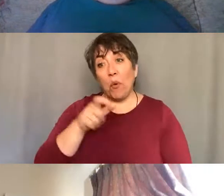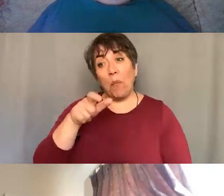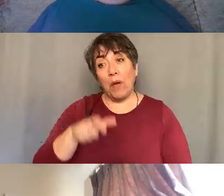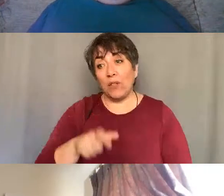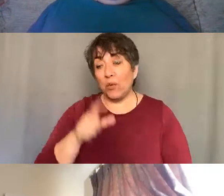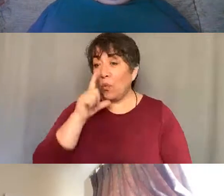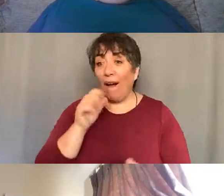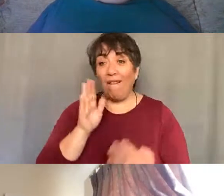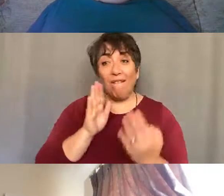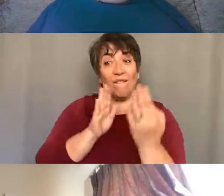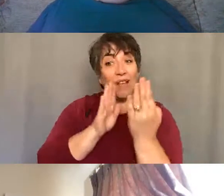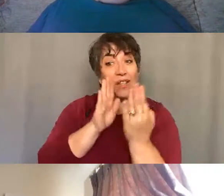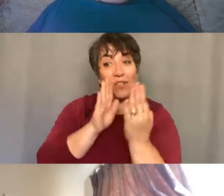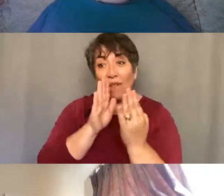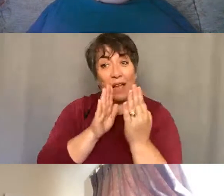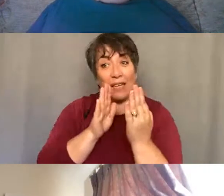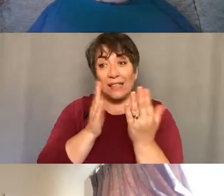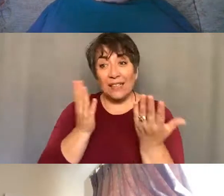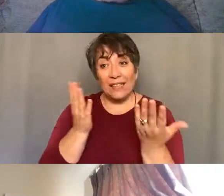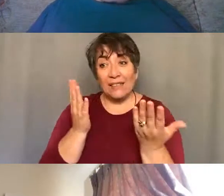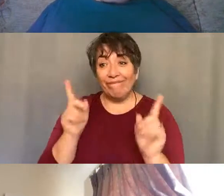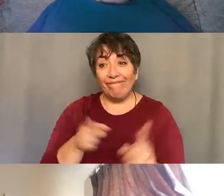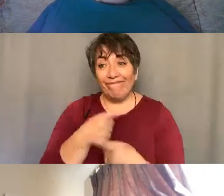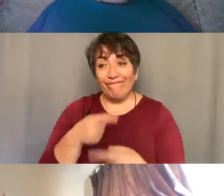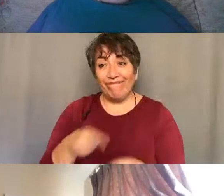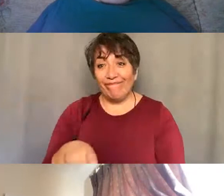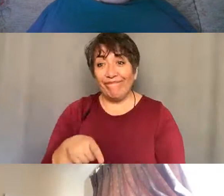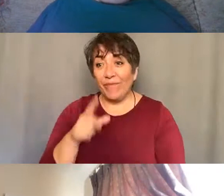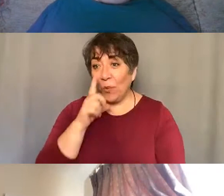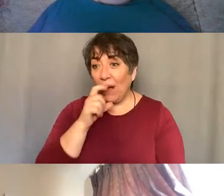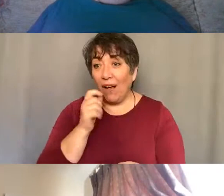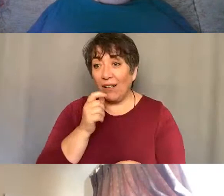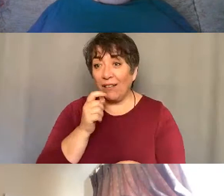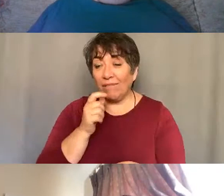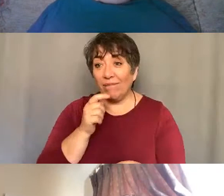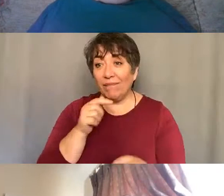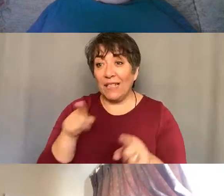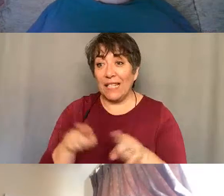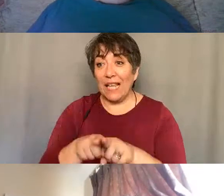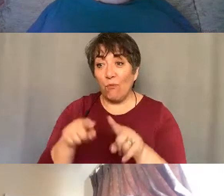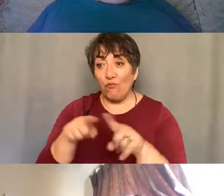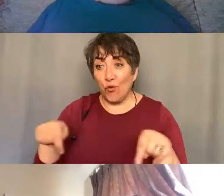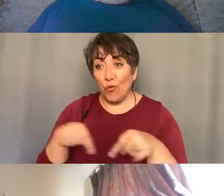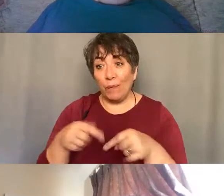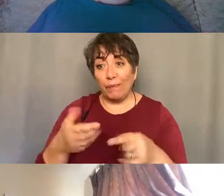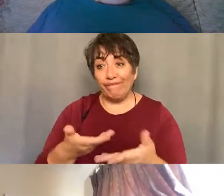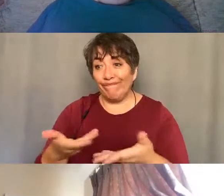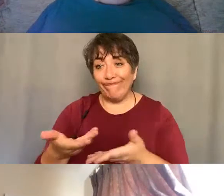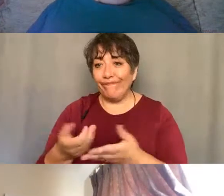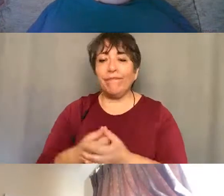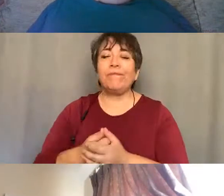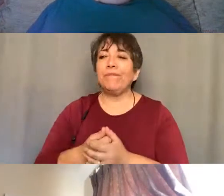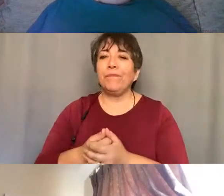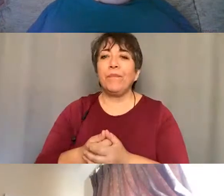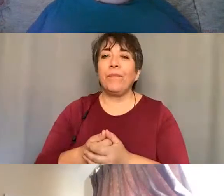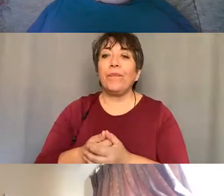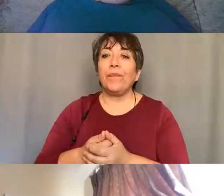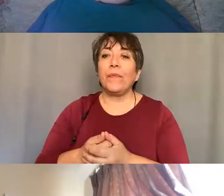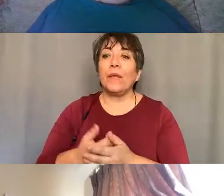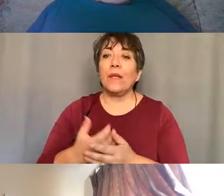face-to-face, we can't see people, we can't kind of interact in that way, is that we have a system in place